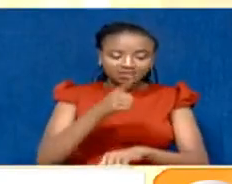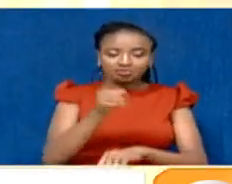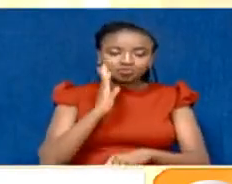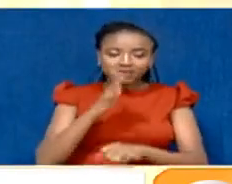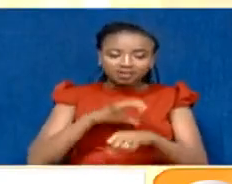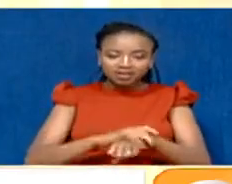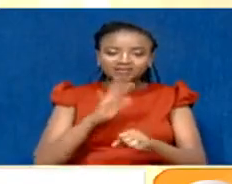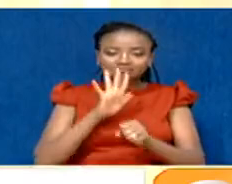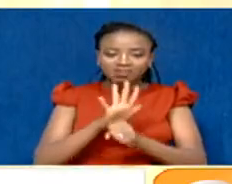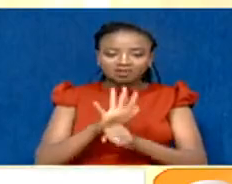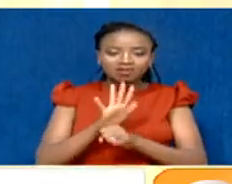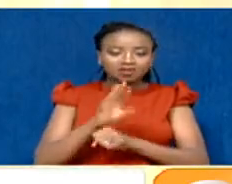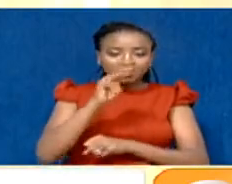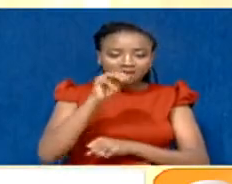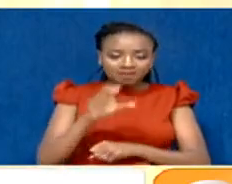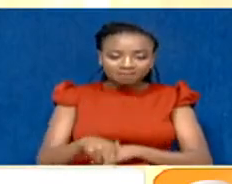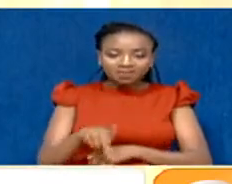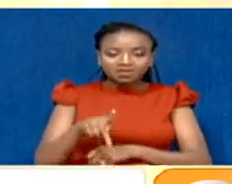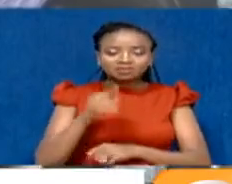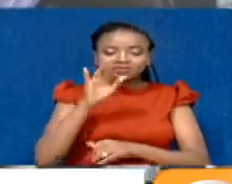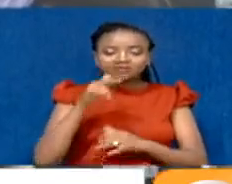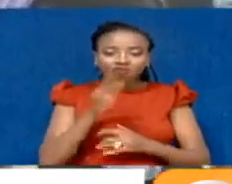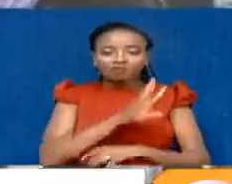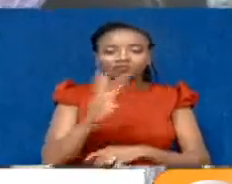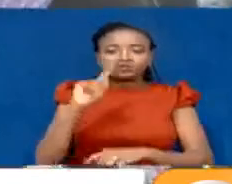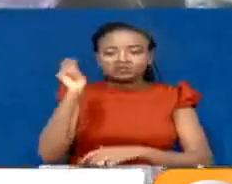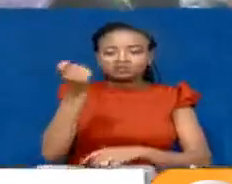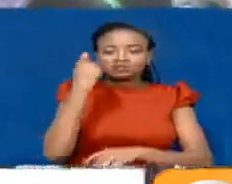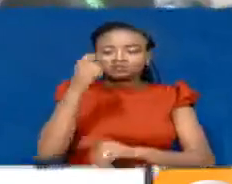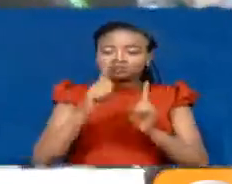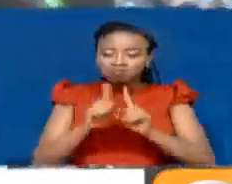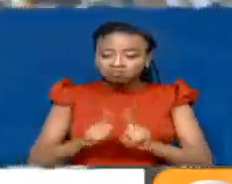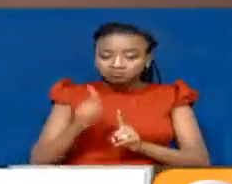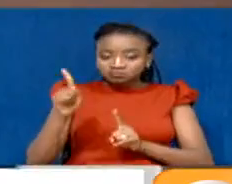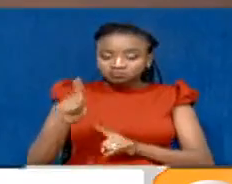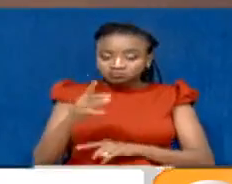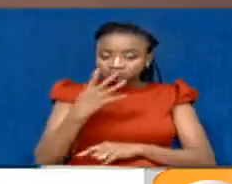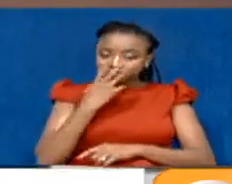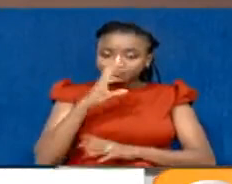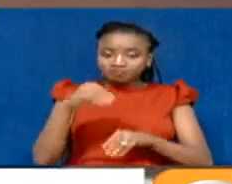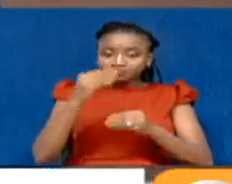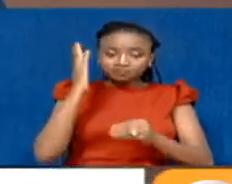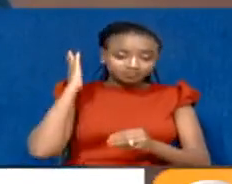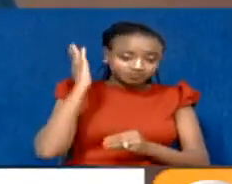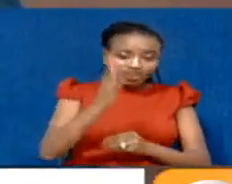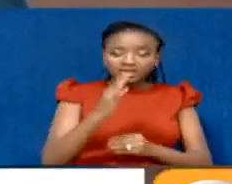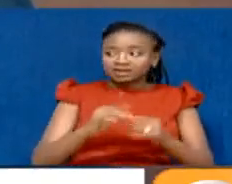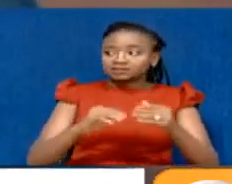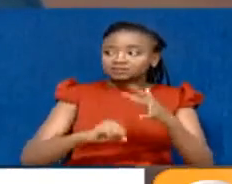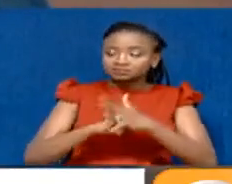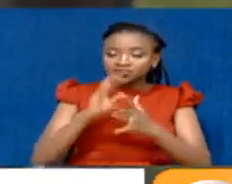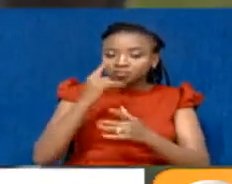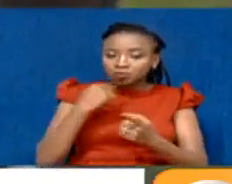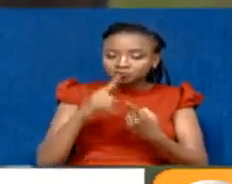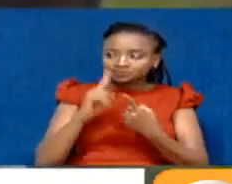many members of parliament from Western Kenya. The ODM party has handed direct gubernatorial tickets to Gladys Wanga for